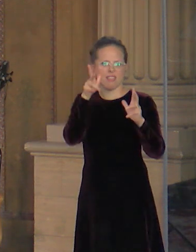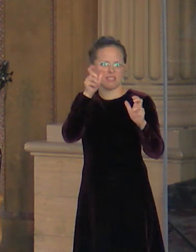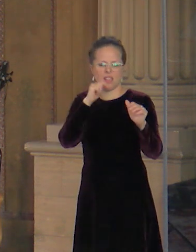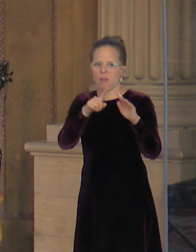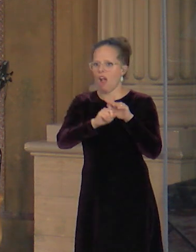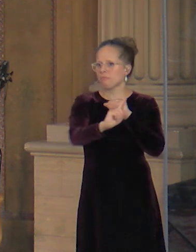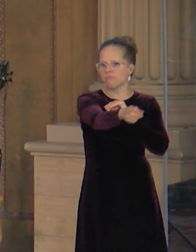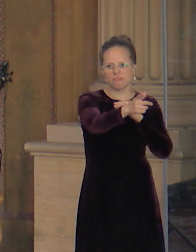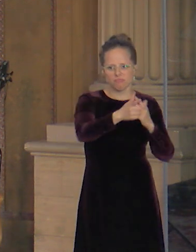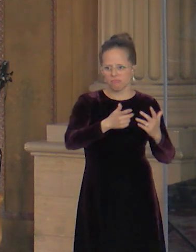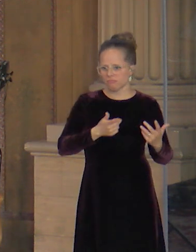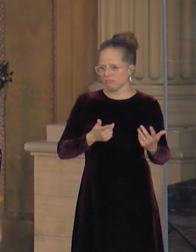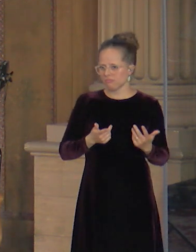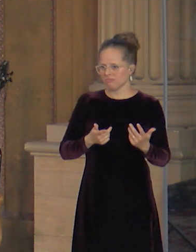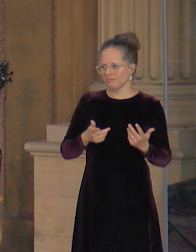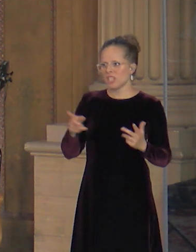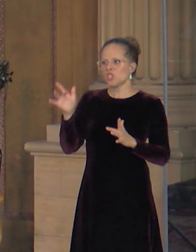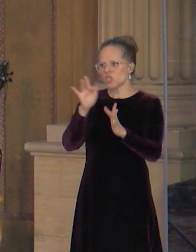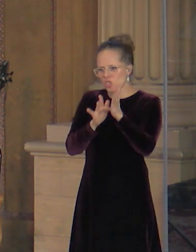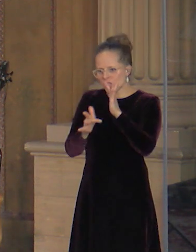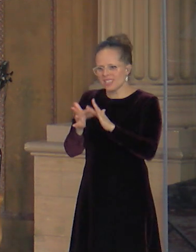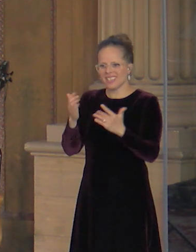always has more authority than Satan